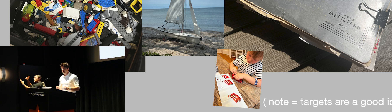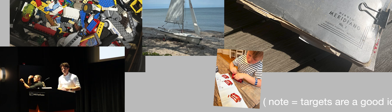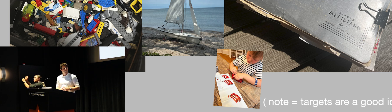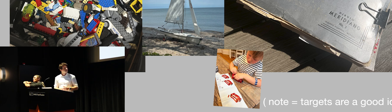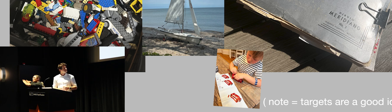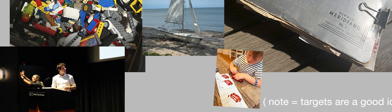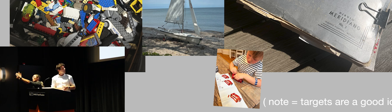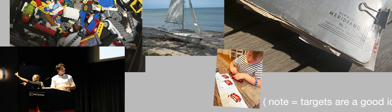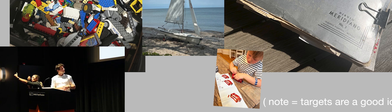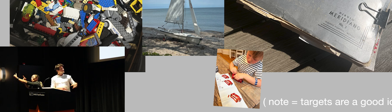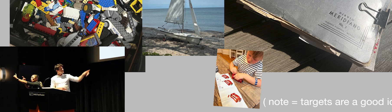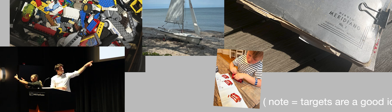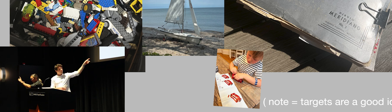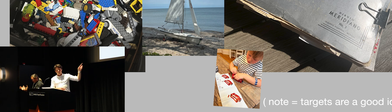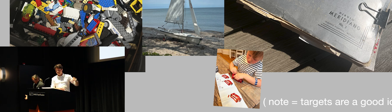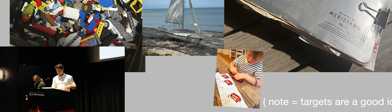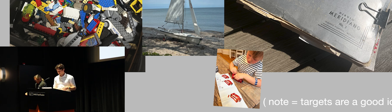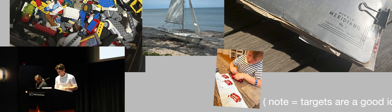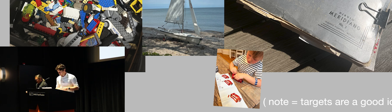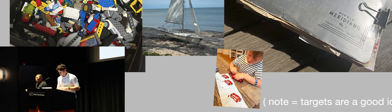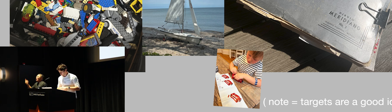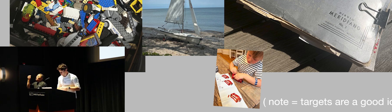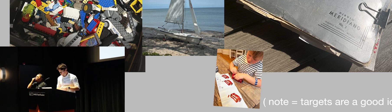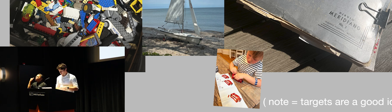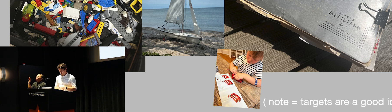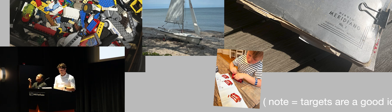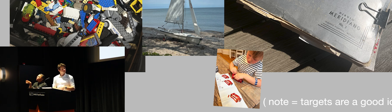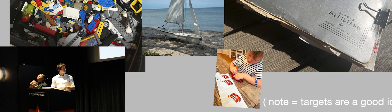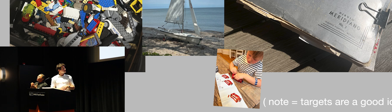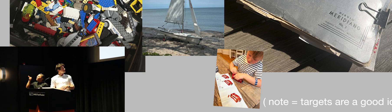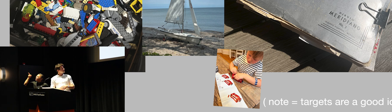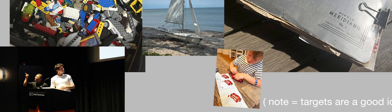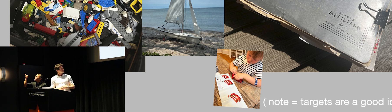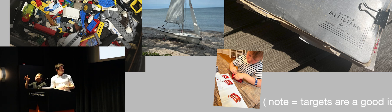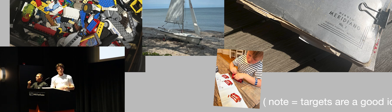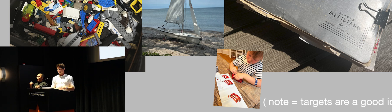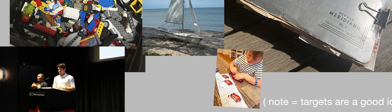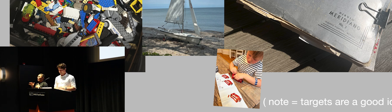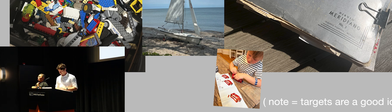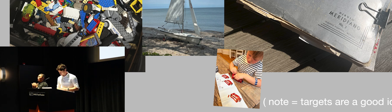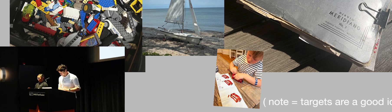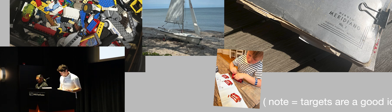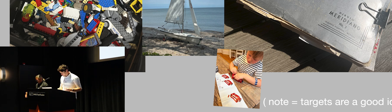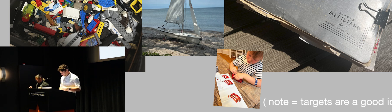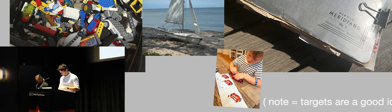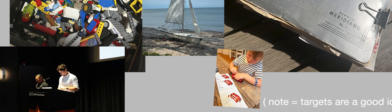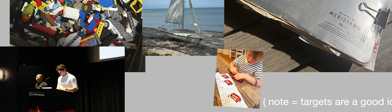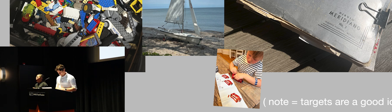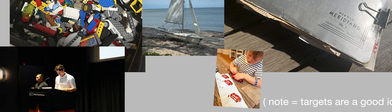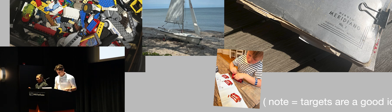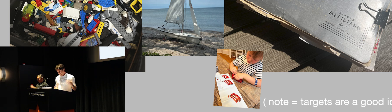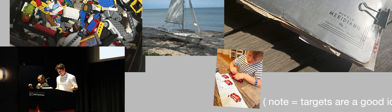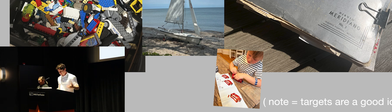have a target. So that's little Otis. That's my youngest little guy there. He's building a double-decker bus. It's